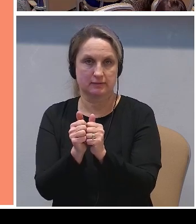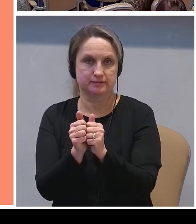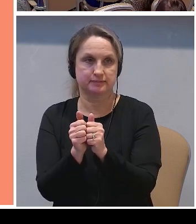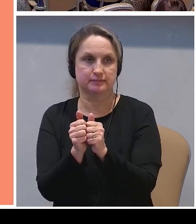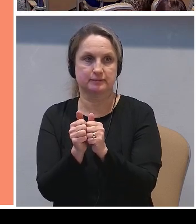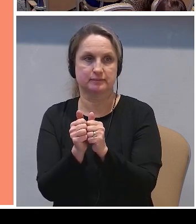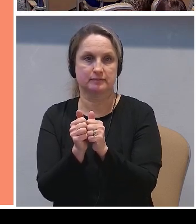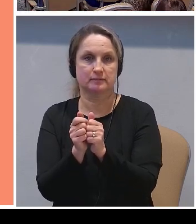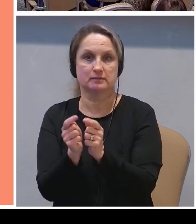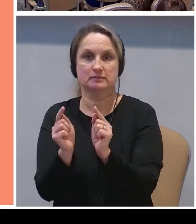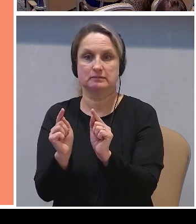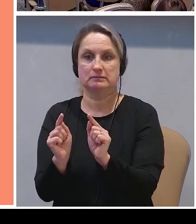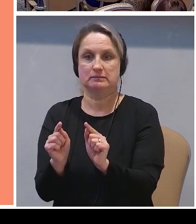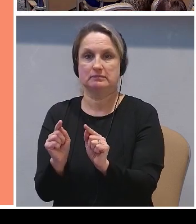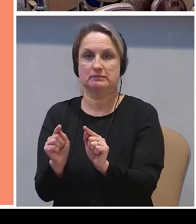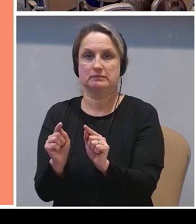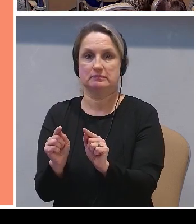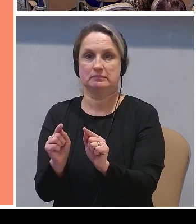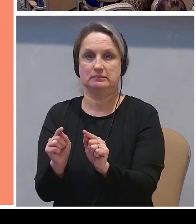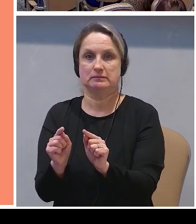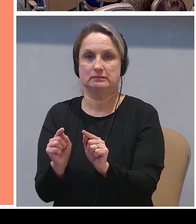run clinical trials from pediatrics in Europe.